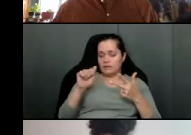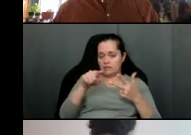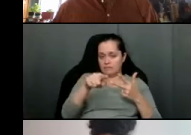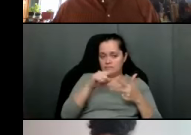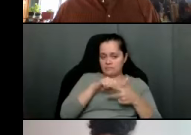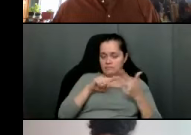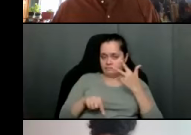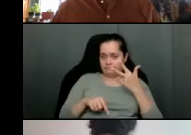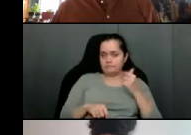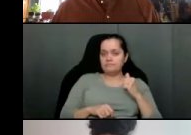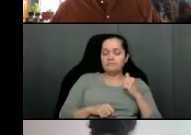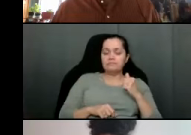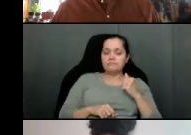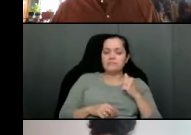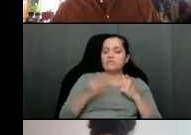Okay,